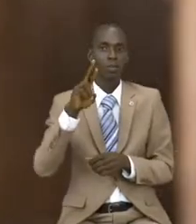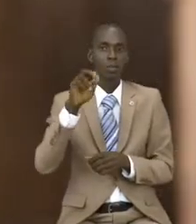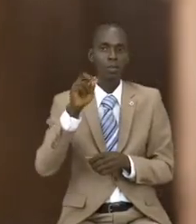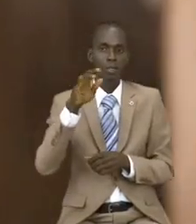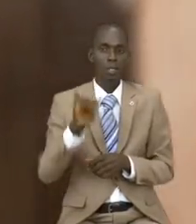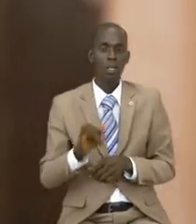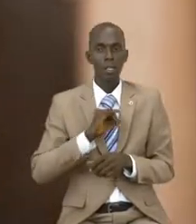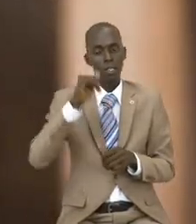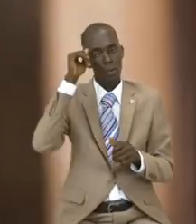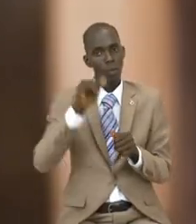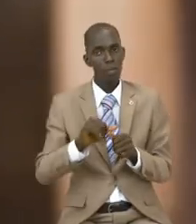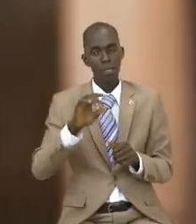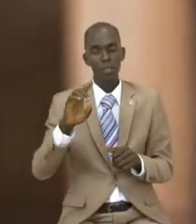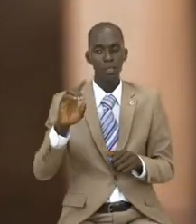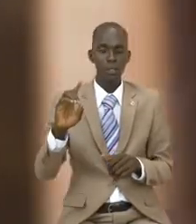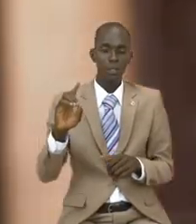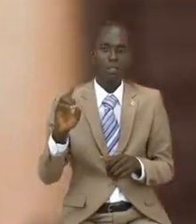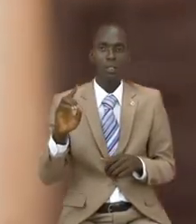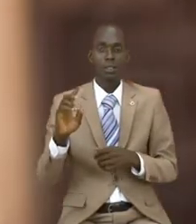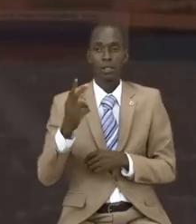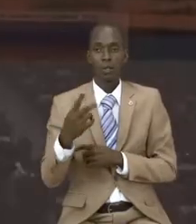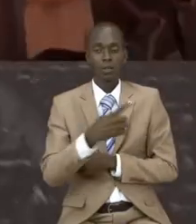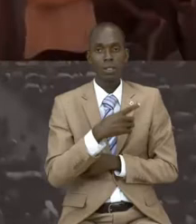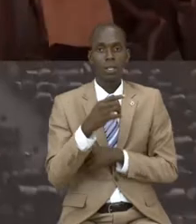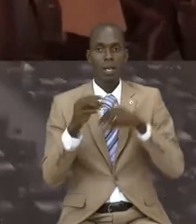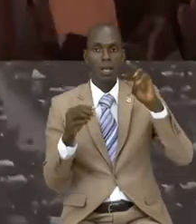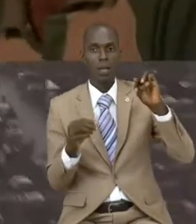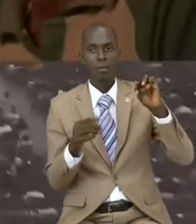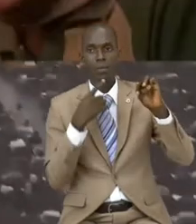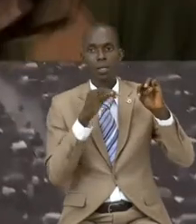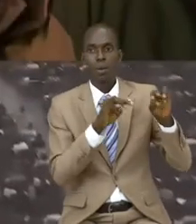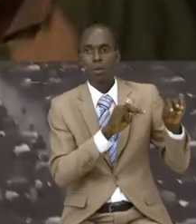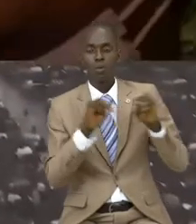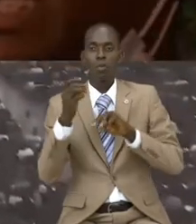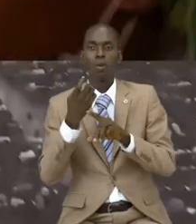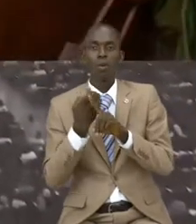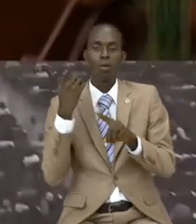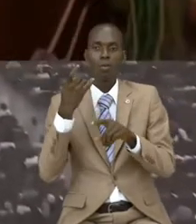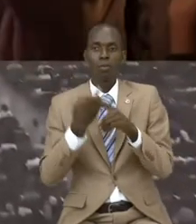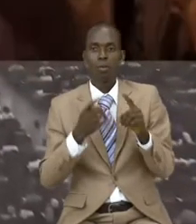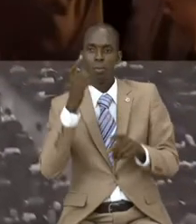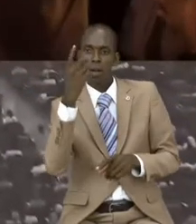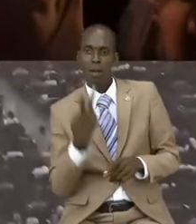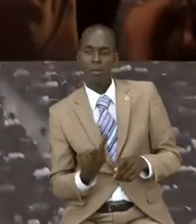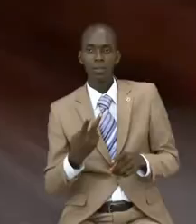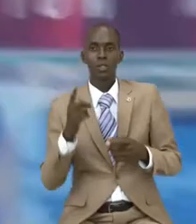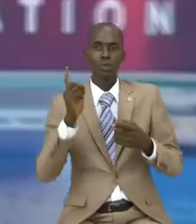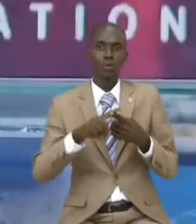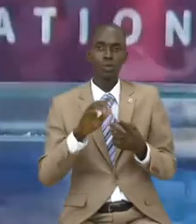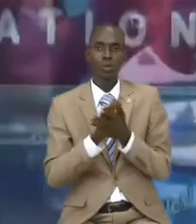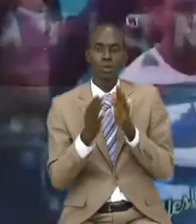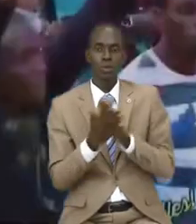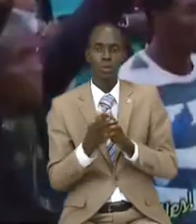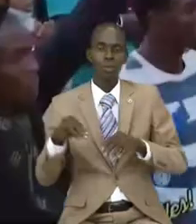day two, that's letter M. It was titled, Moving Up from Mediocrity to Mastery by a Miracle.